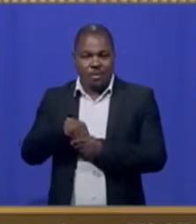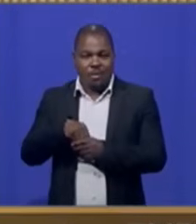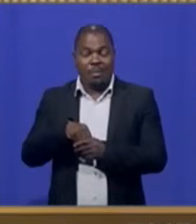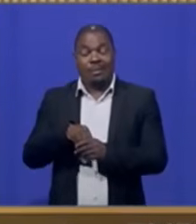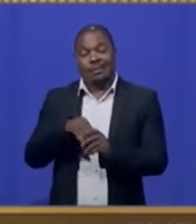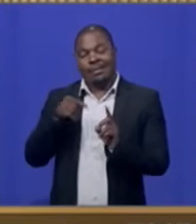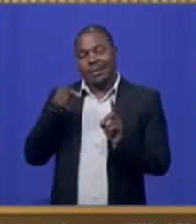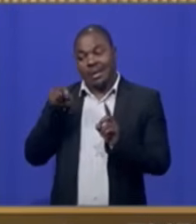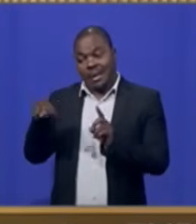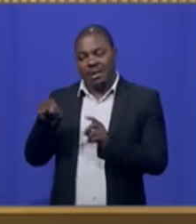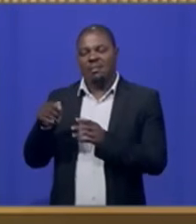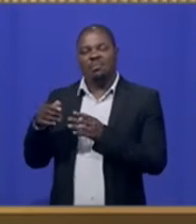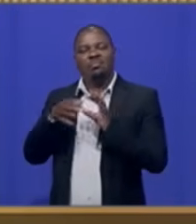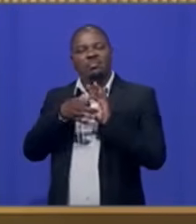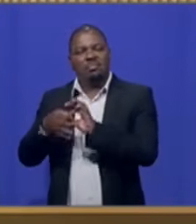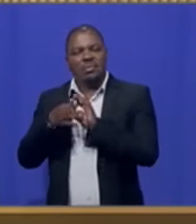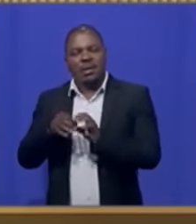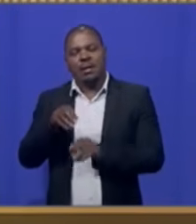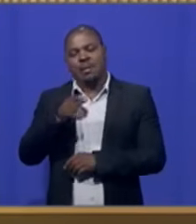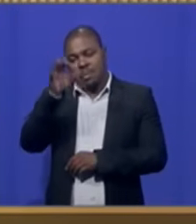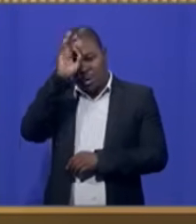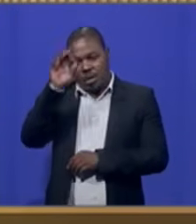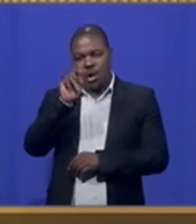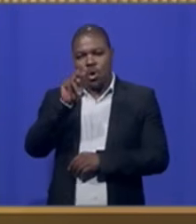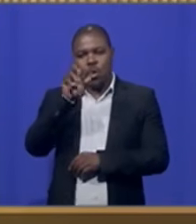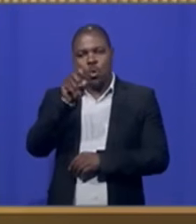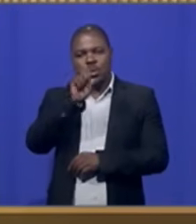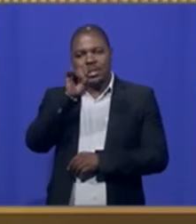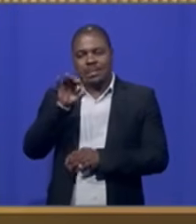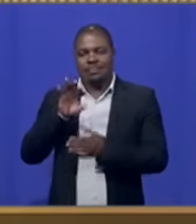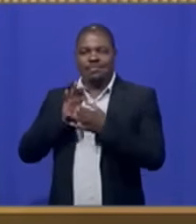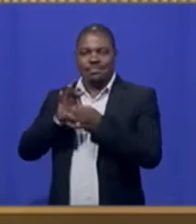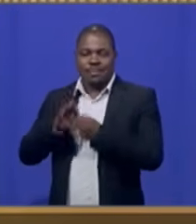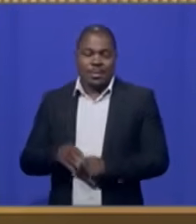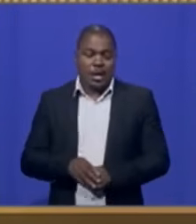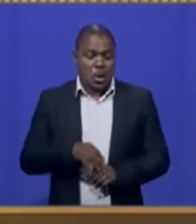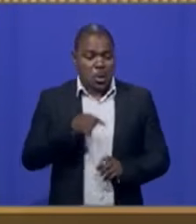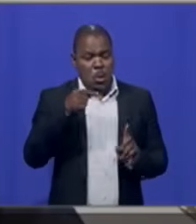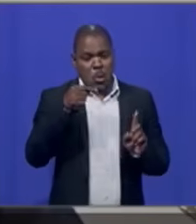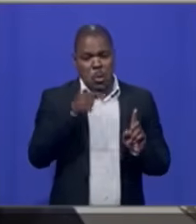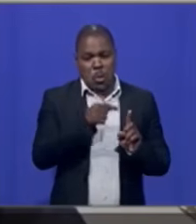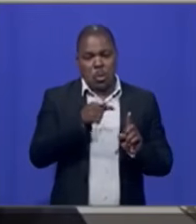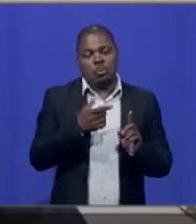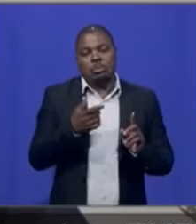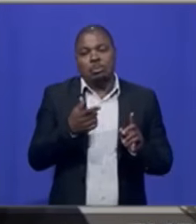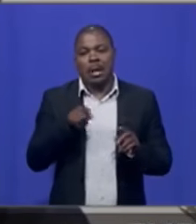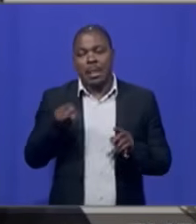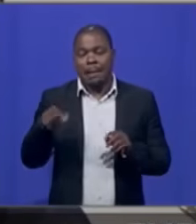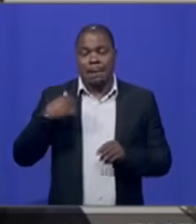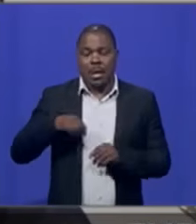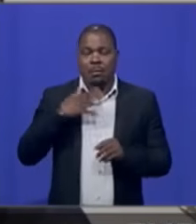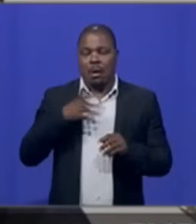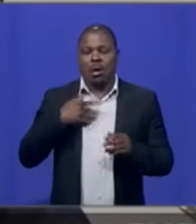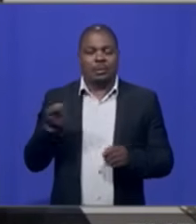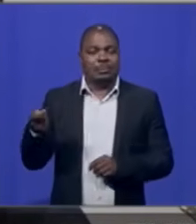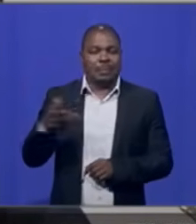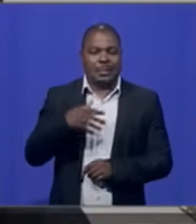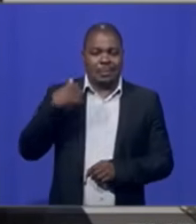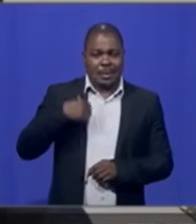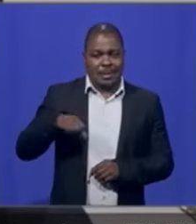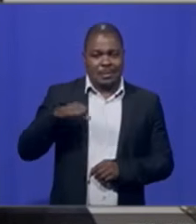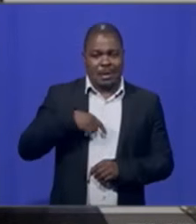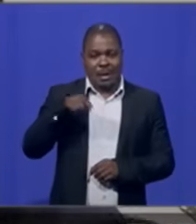O ne a tshwarane le boima ba ho itshola menyenyetsing ena ya bollotsana bo qositse masepala wa Tshwane dimilione tsa diranta mo khamphane ya